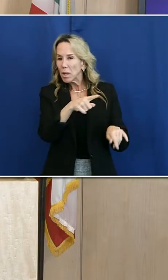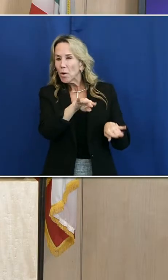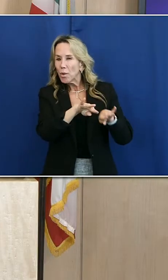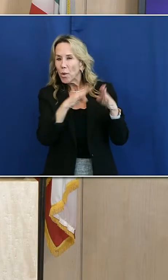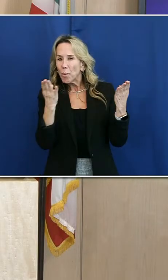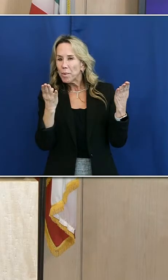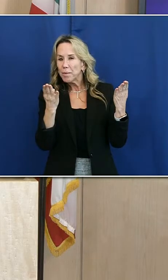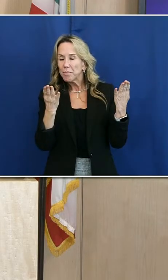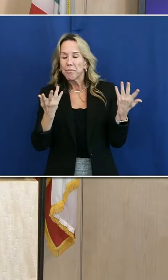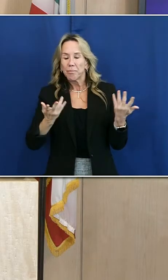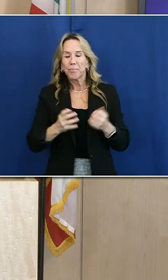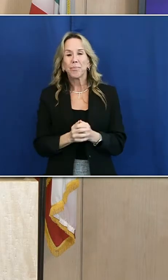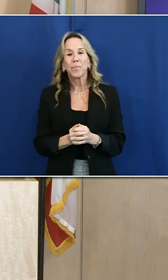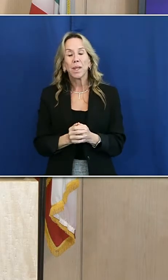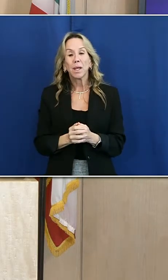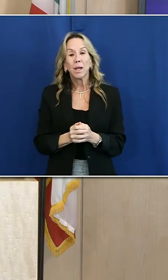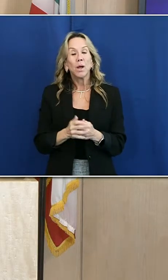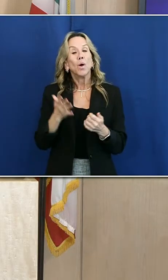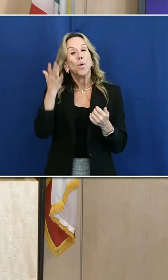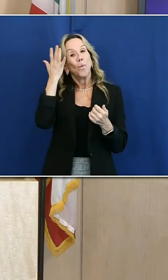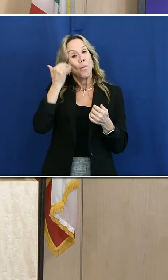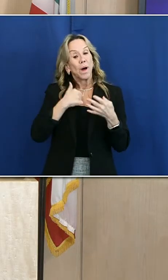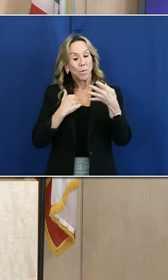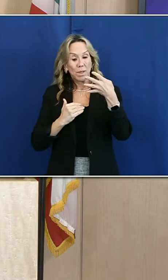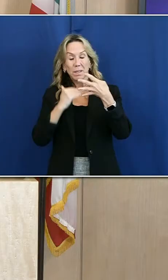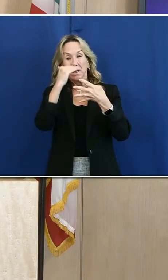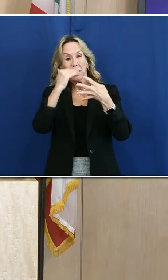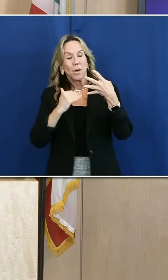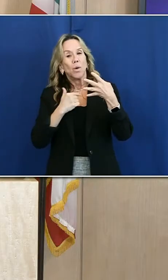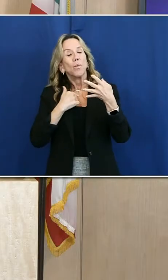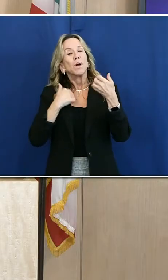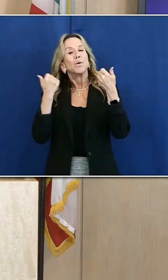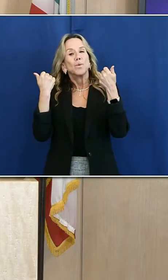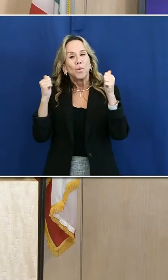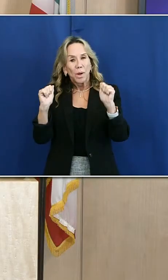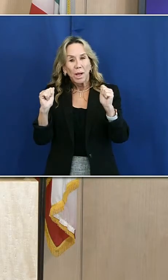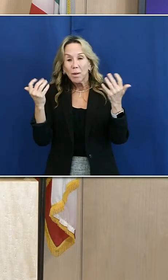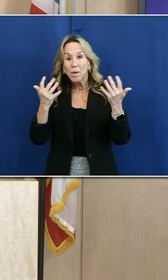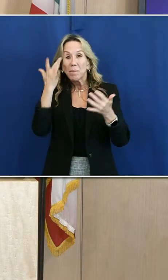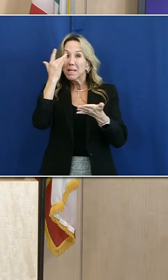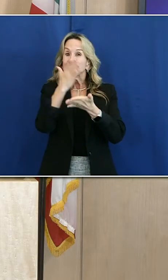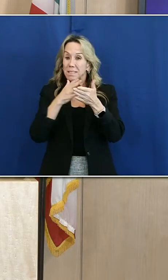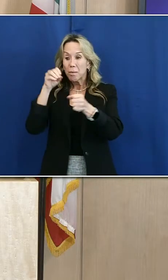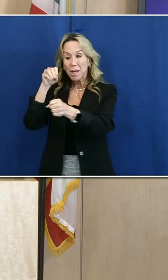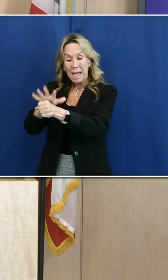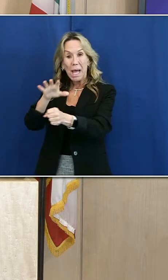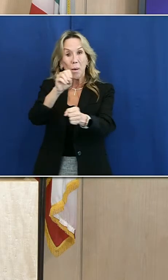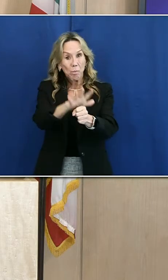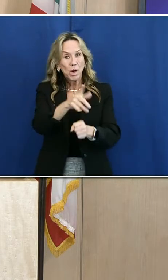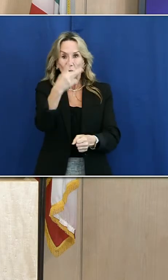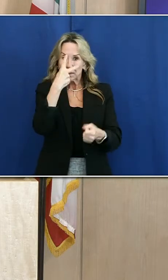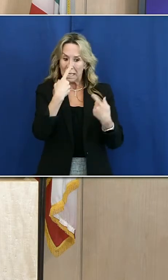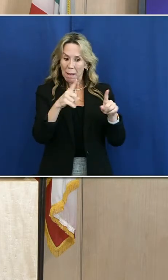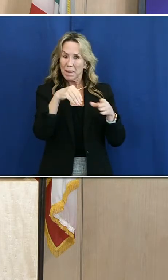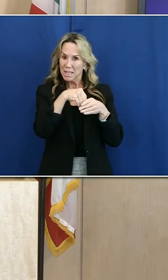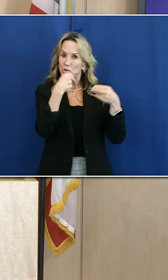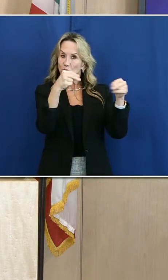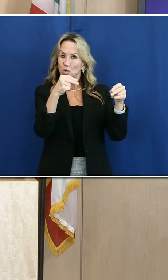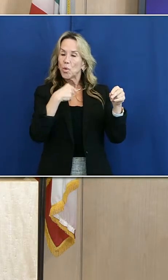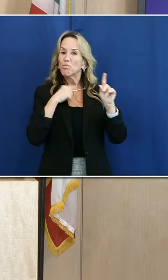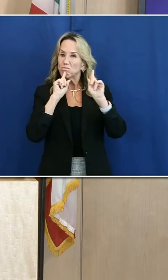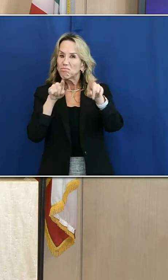makes sense because what we're trying to do is there are some outbreaks that we see in retail.